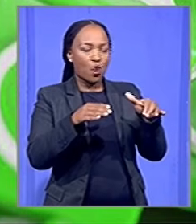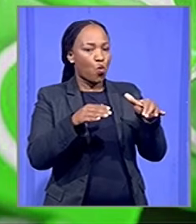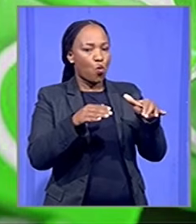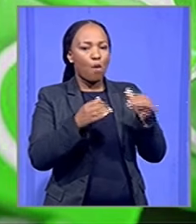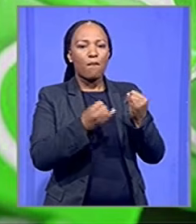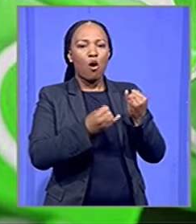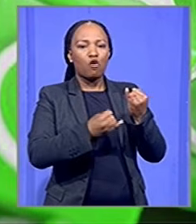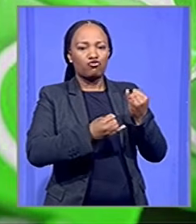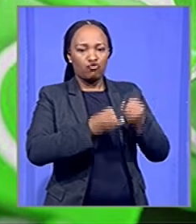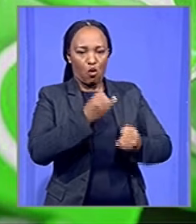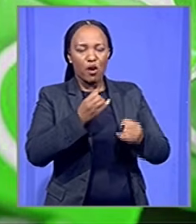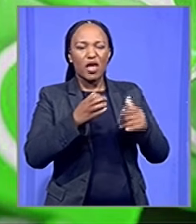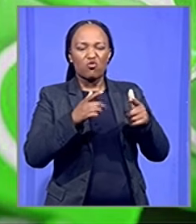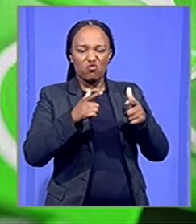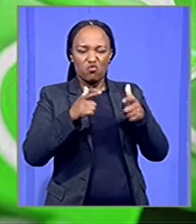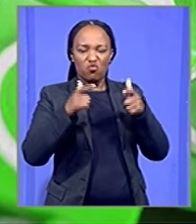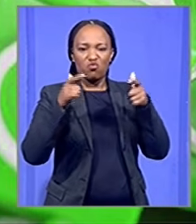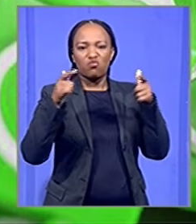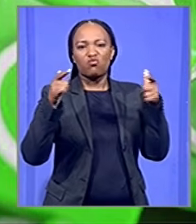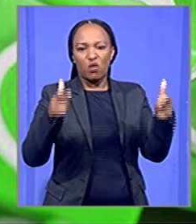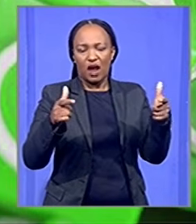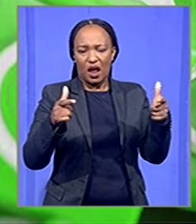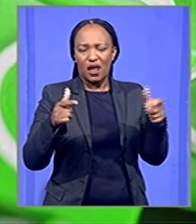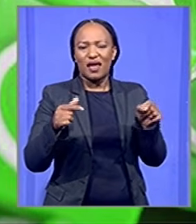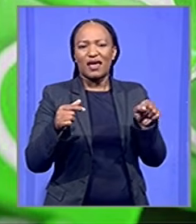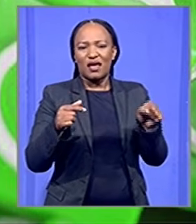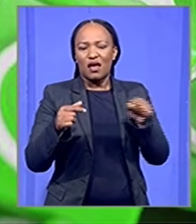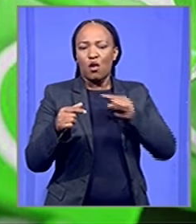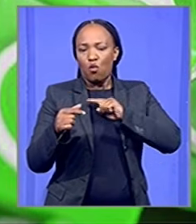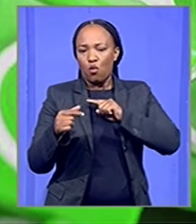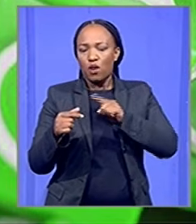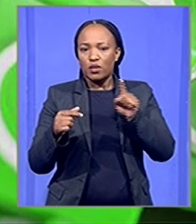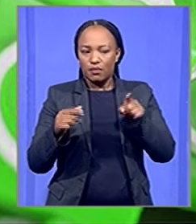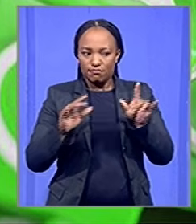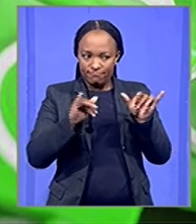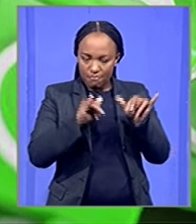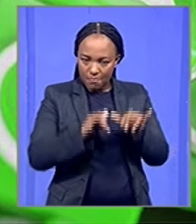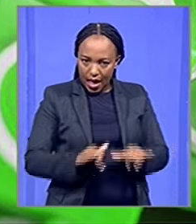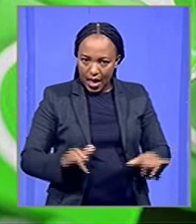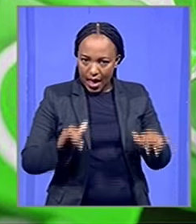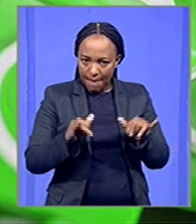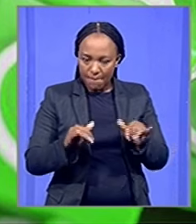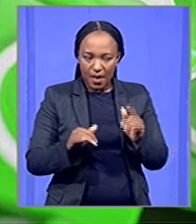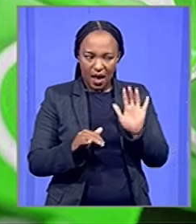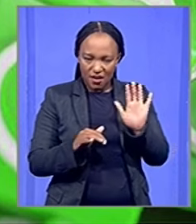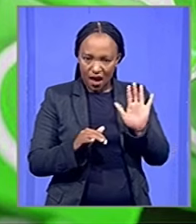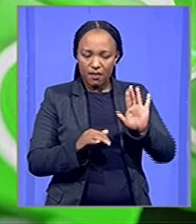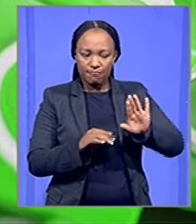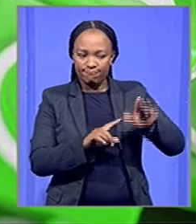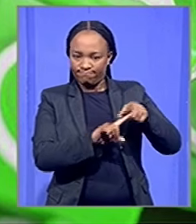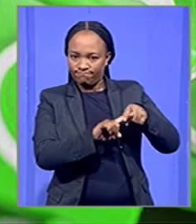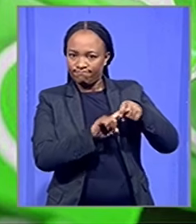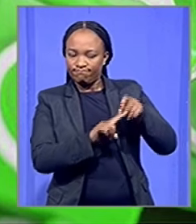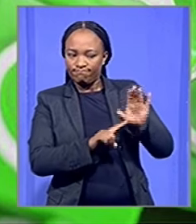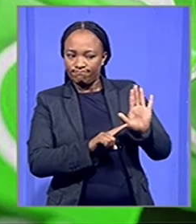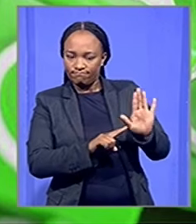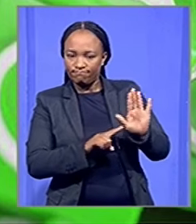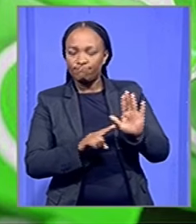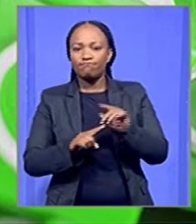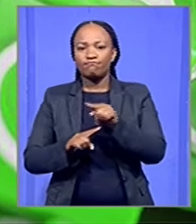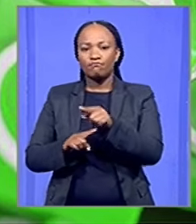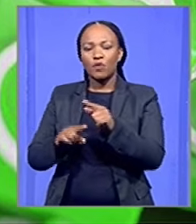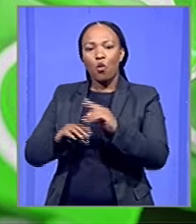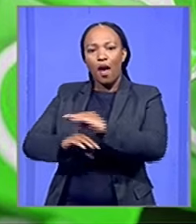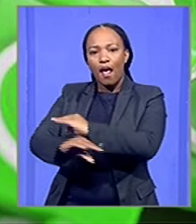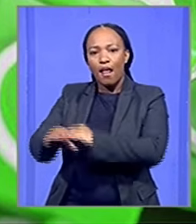busetsa Zizikodwa ko parlamenteng. Ke nagana gore ka be ba eme pele ba mmela ko thoko go fitlhella menyenyetsi ya gagwe ya gore